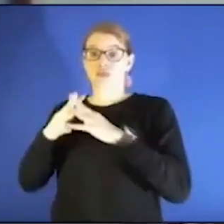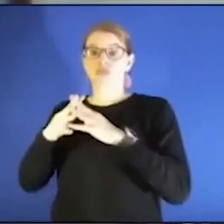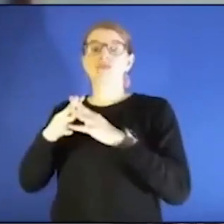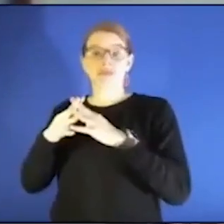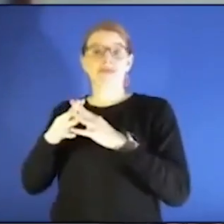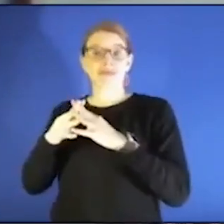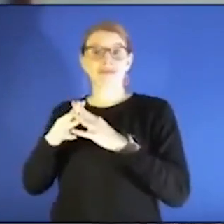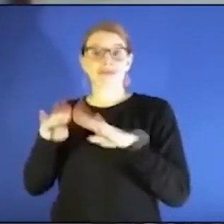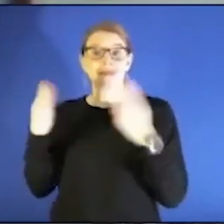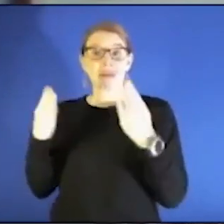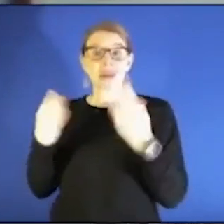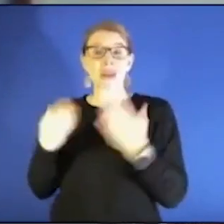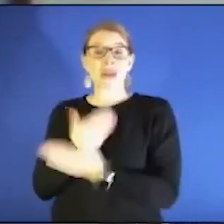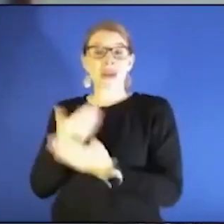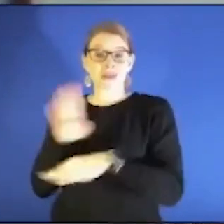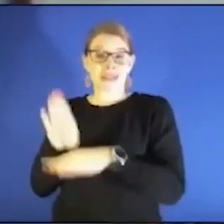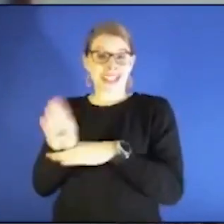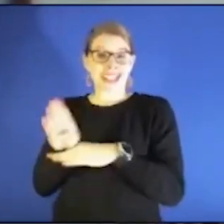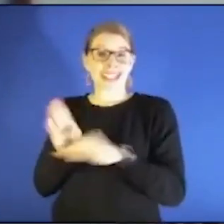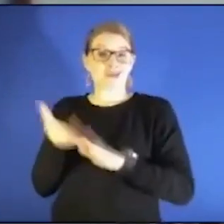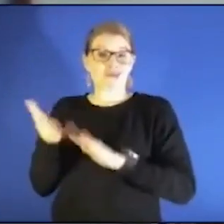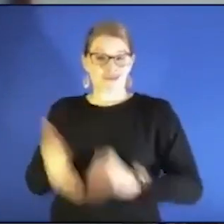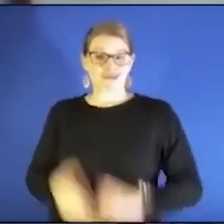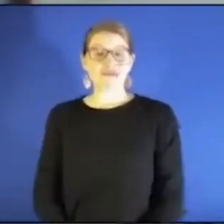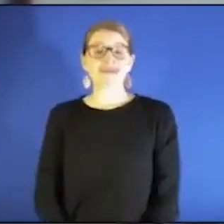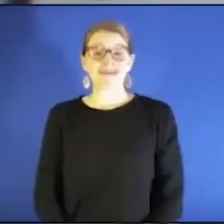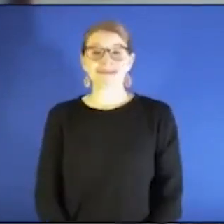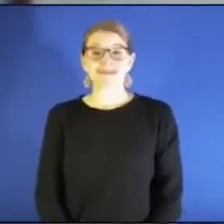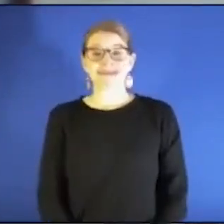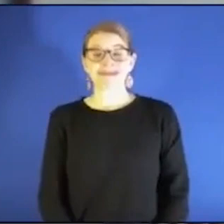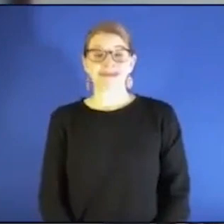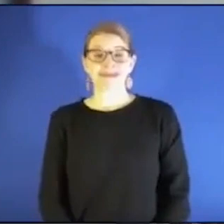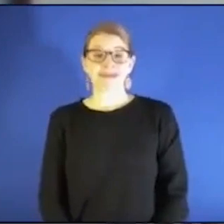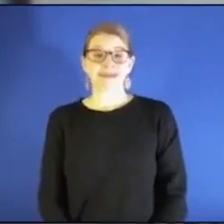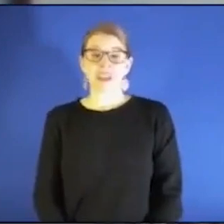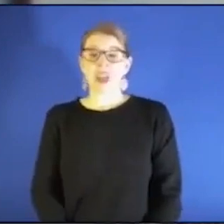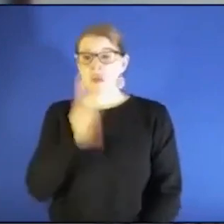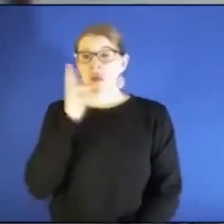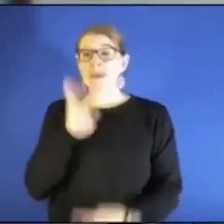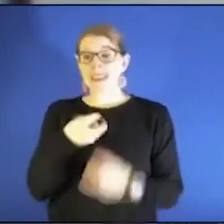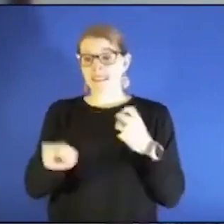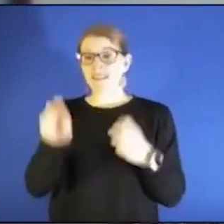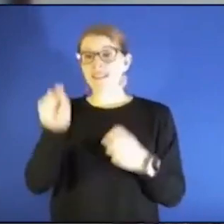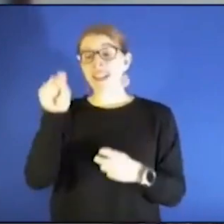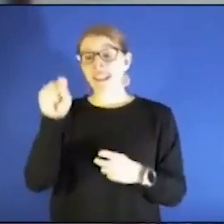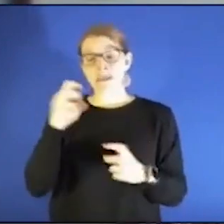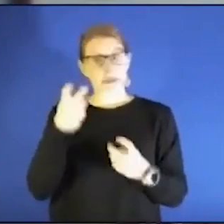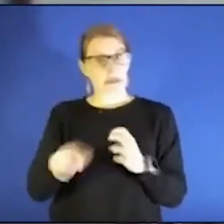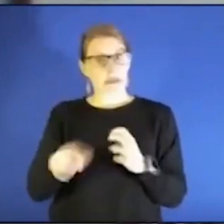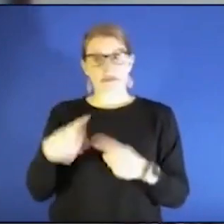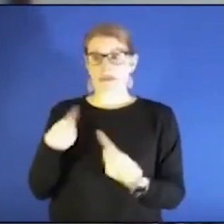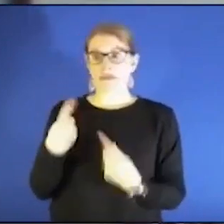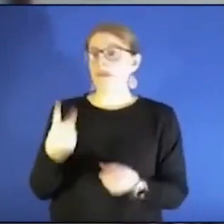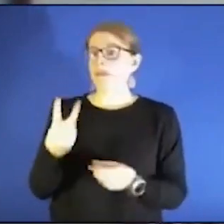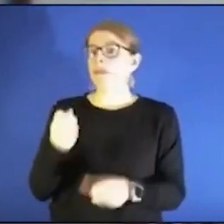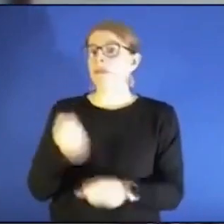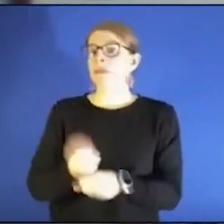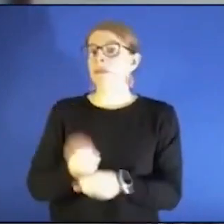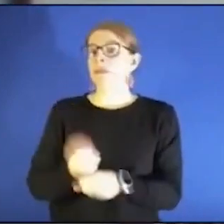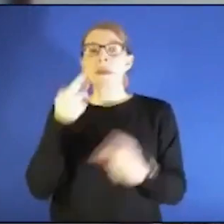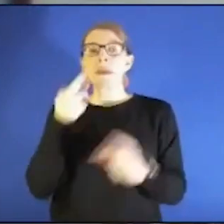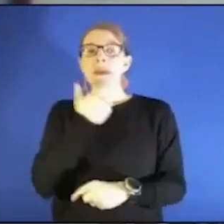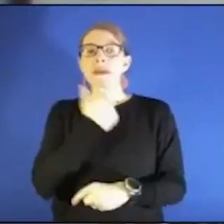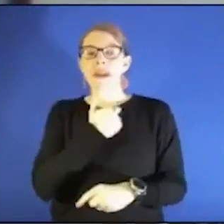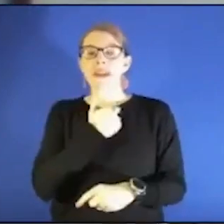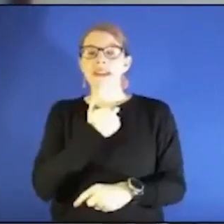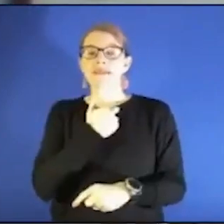open a new operation. So it's going to be tough. It has been tough, but restaurateurs